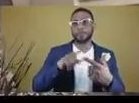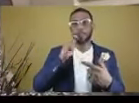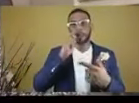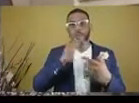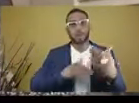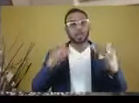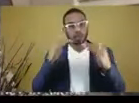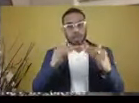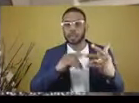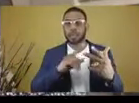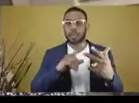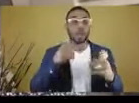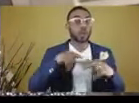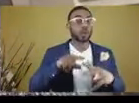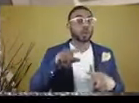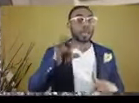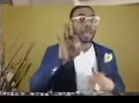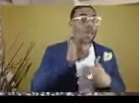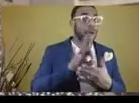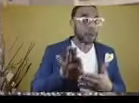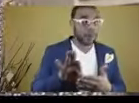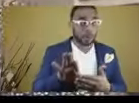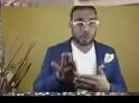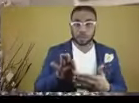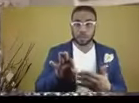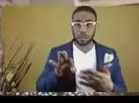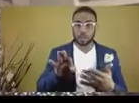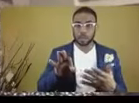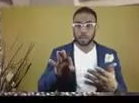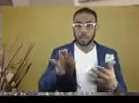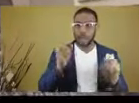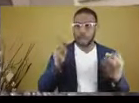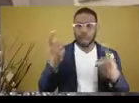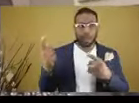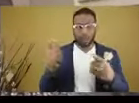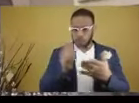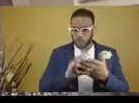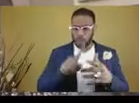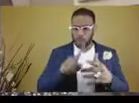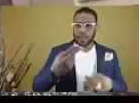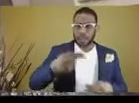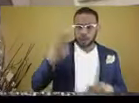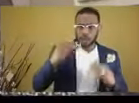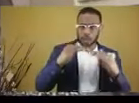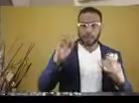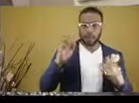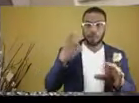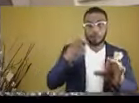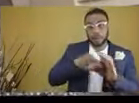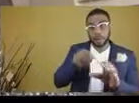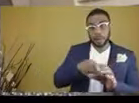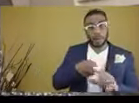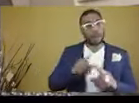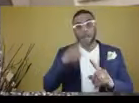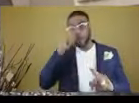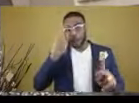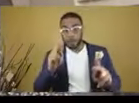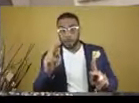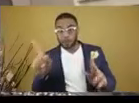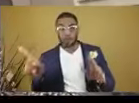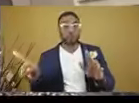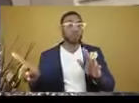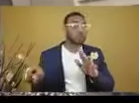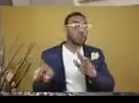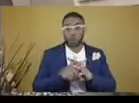then during the 9 weeks, a lot has been written about the historic levels of participation. Black folks showed